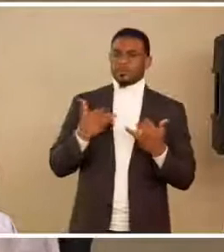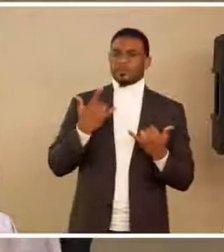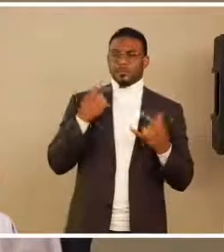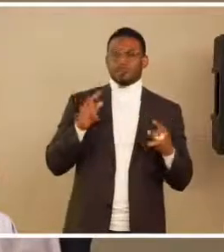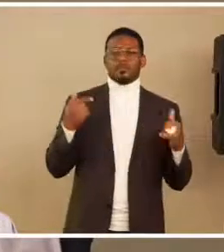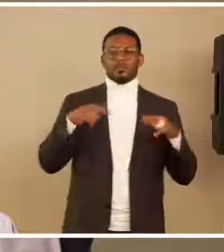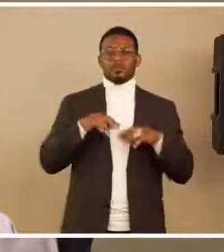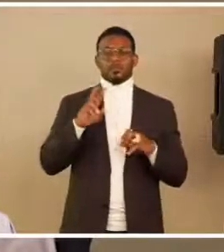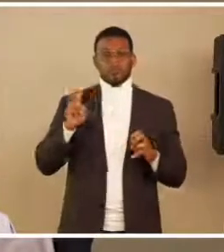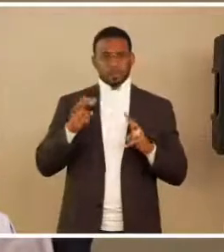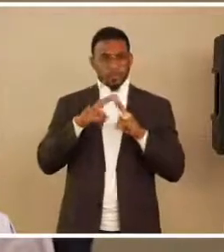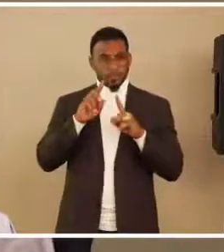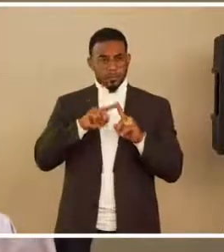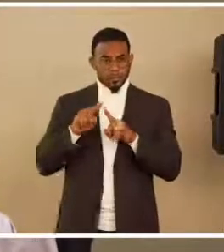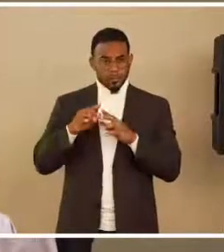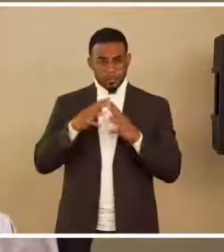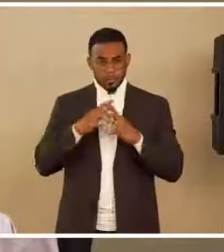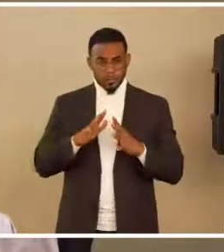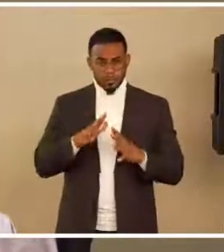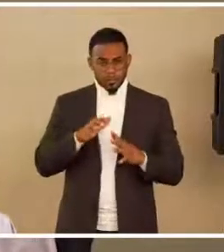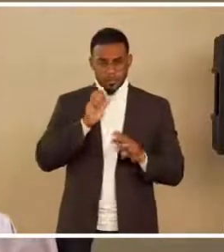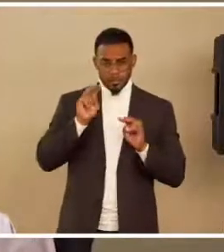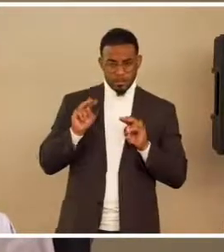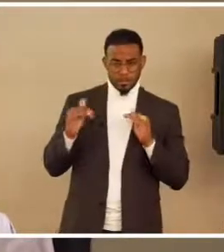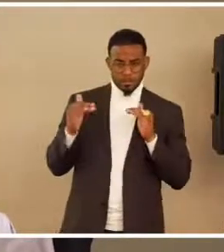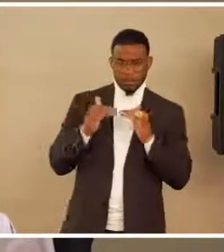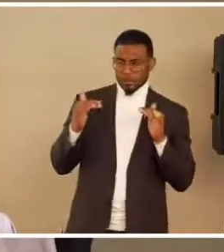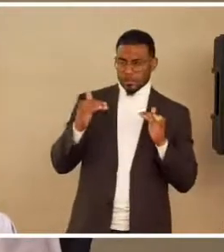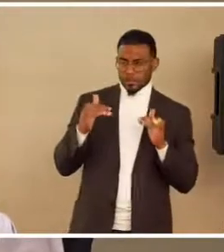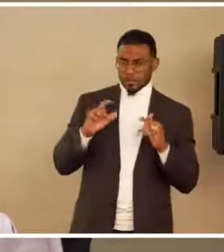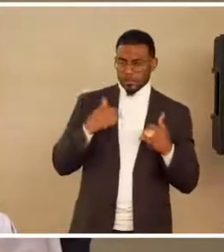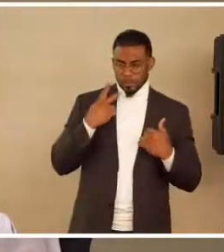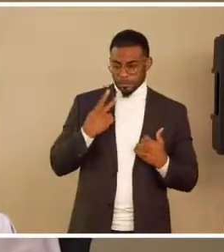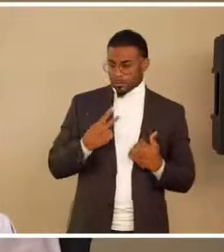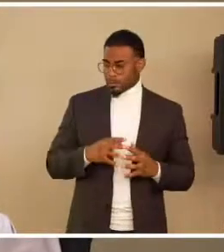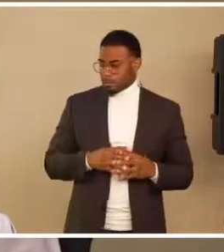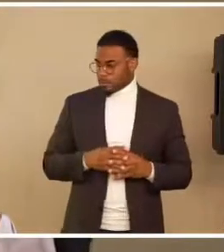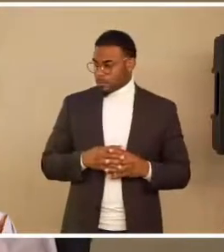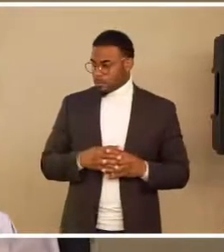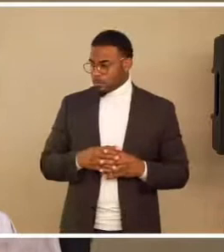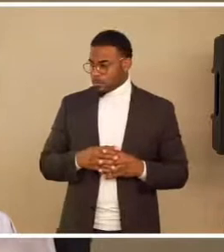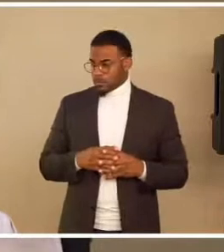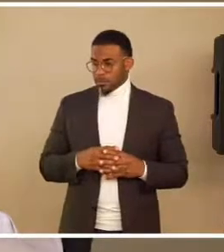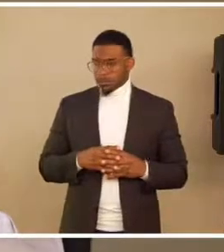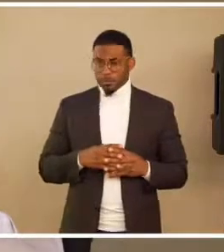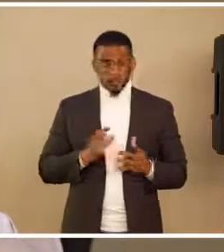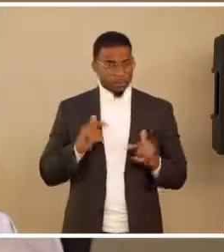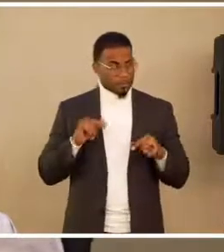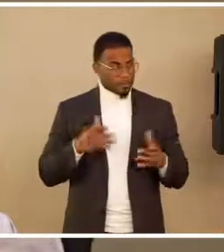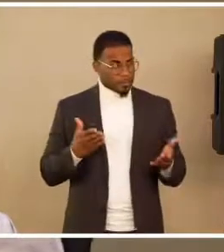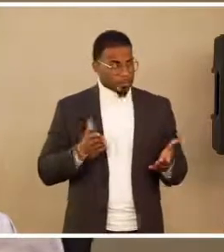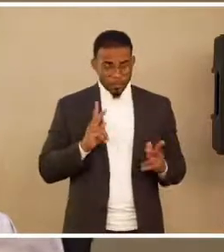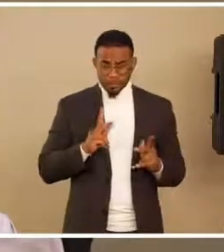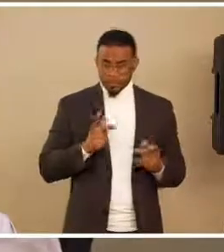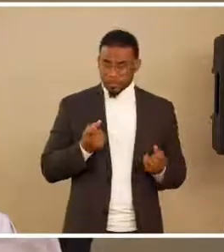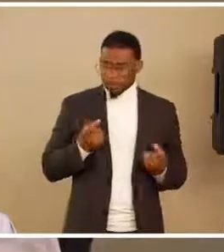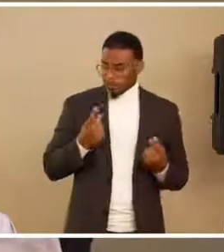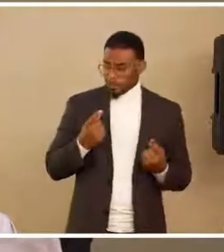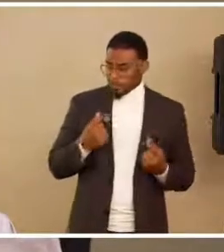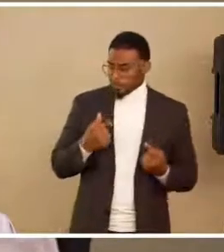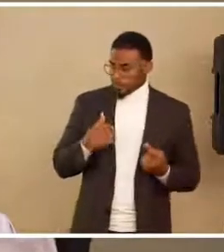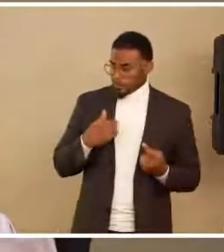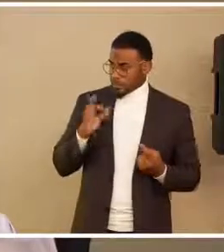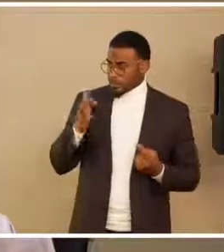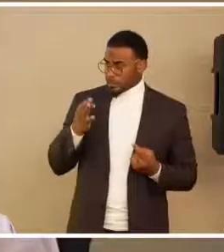you come in Paris as an American, you will not be seen the same way as I'm seen. And the same way when I come here and people understand that